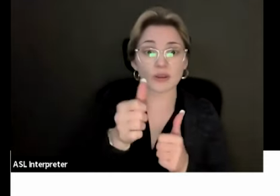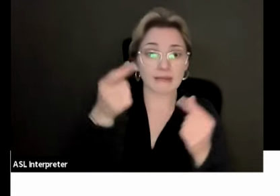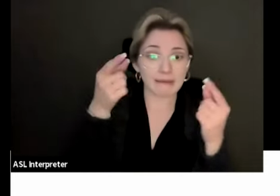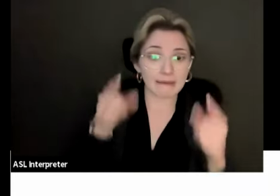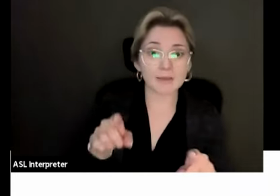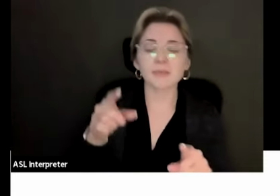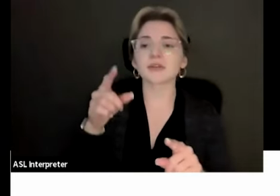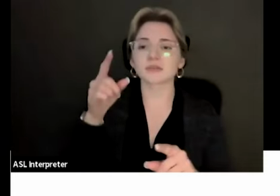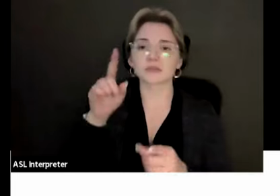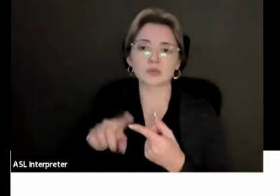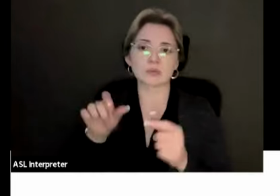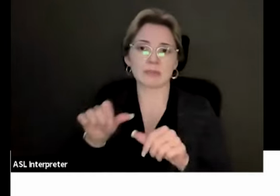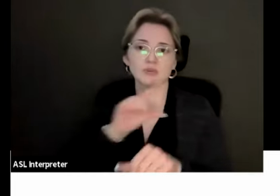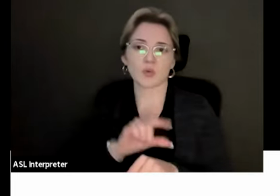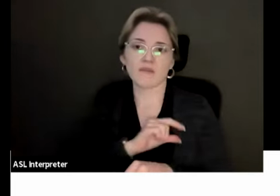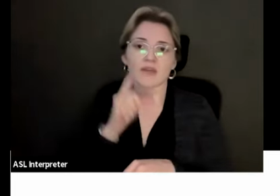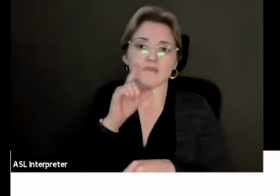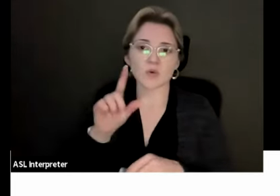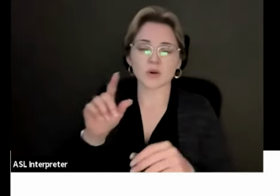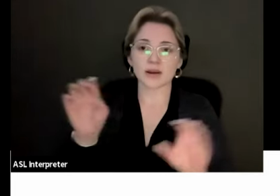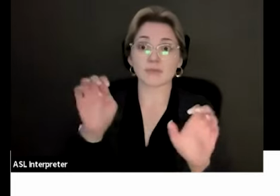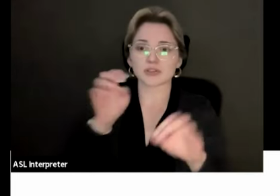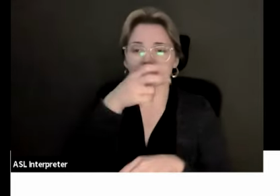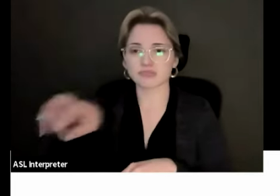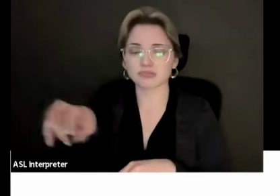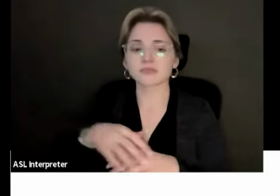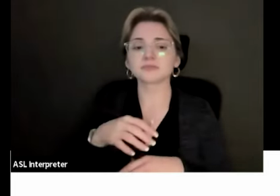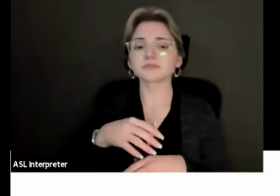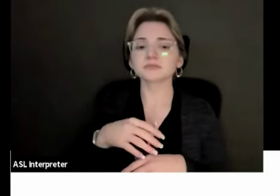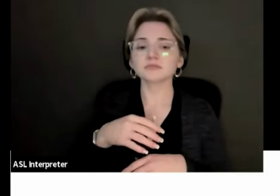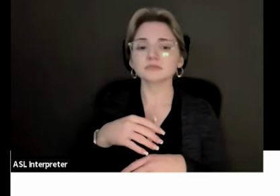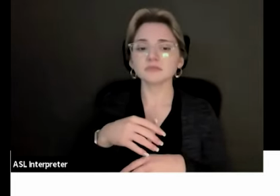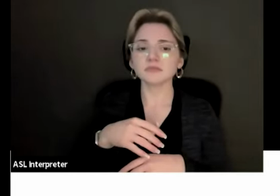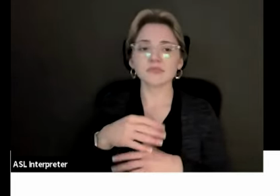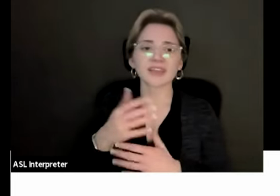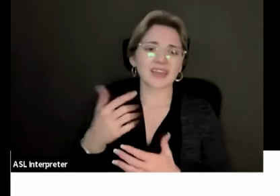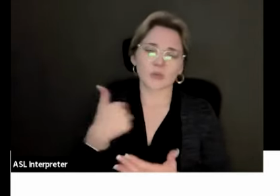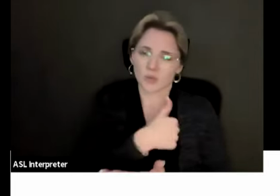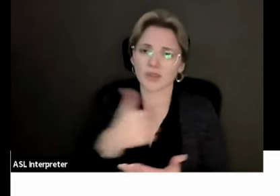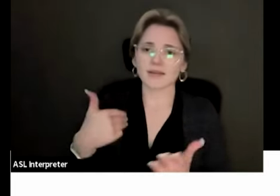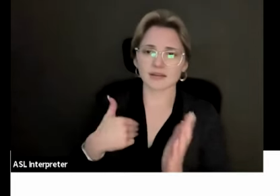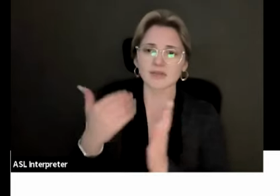from a mental health individual. There's a list on our